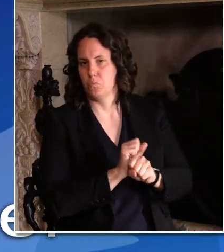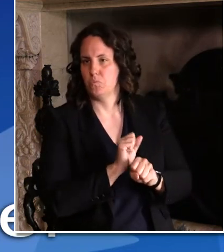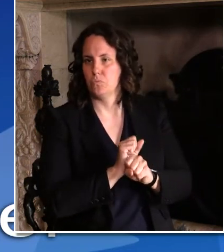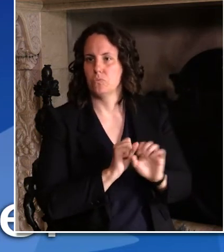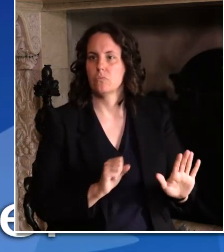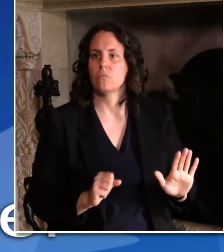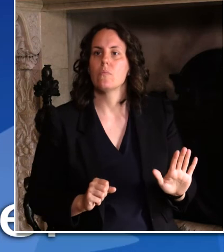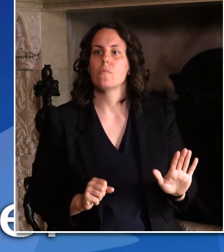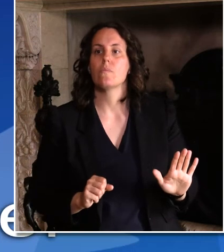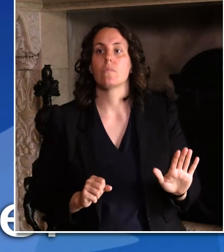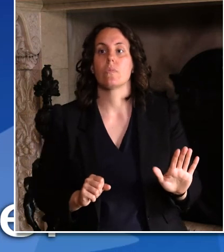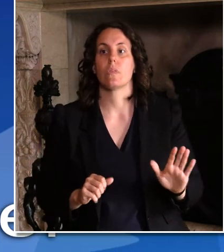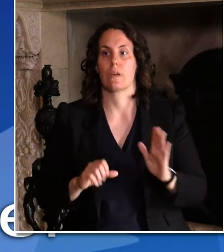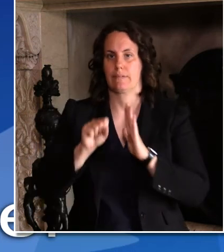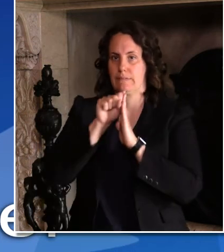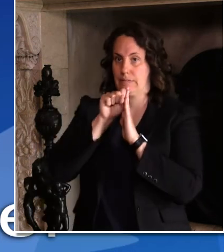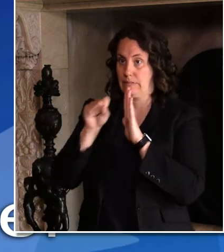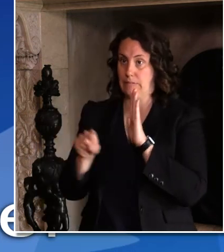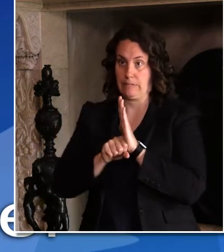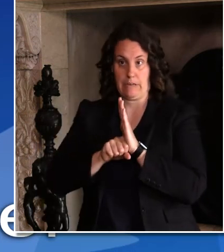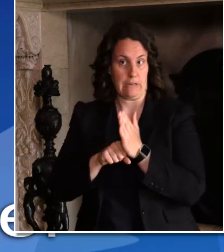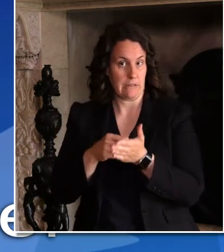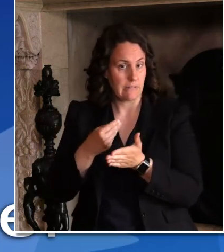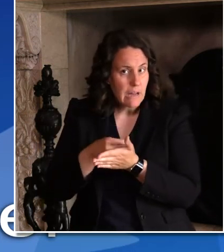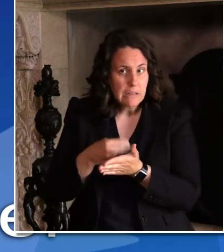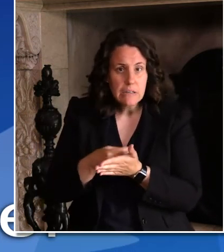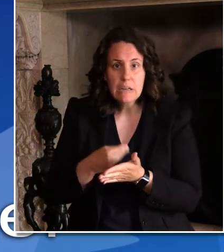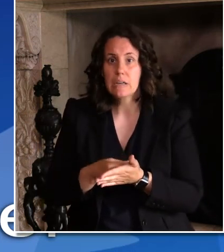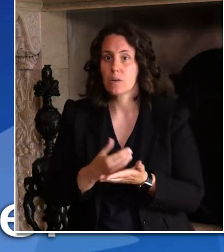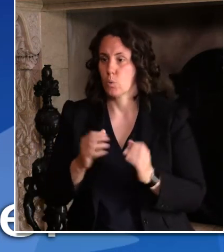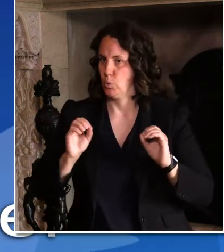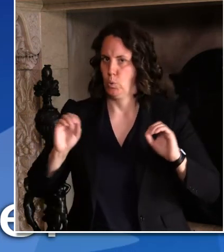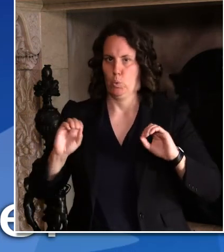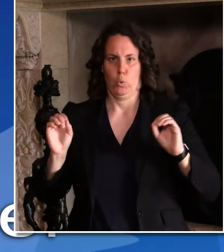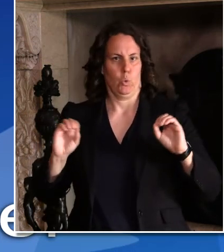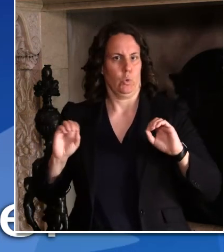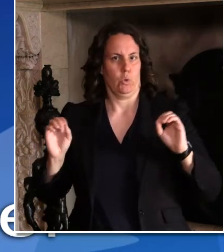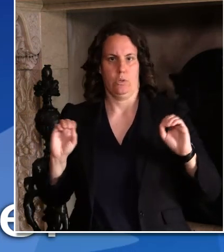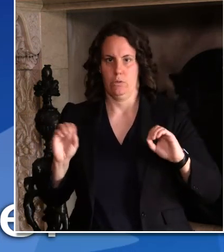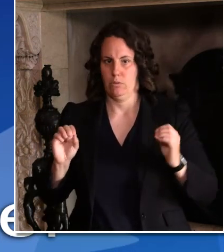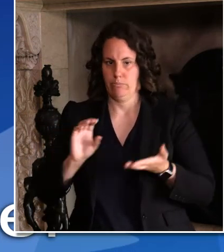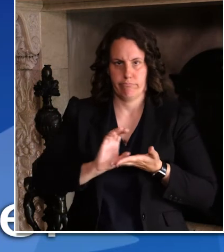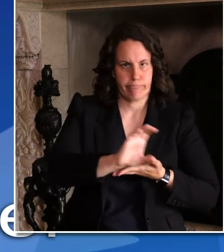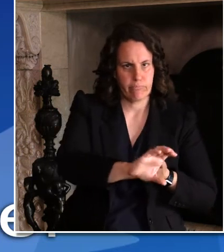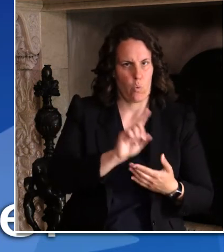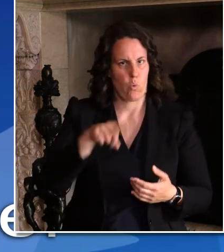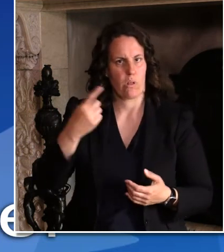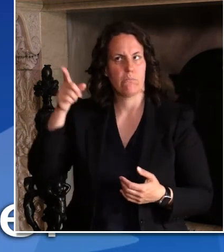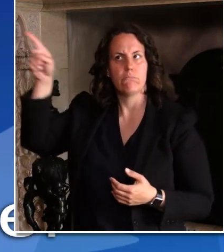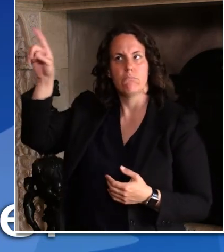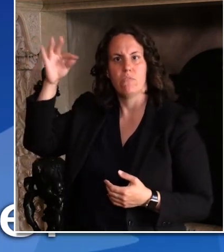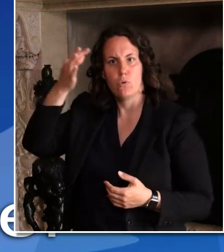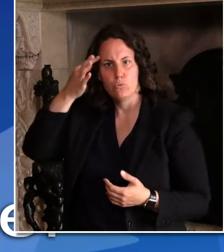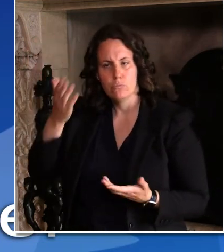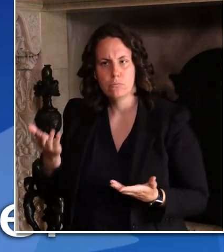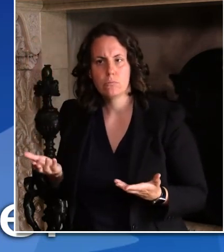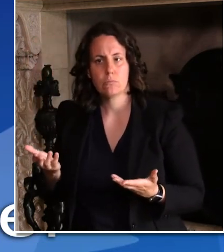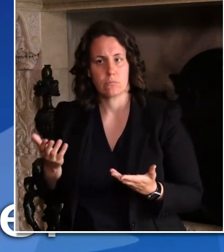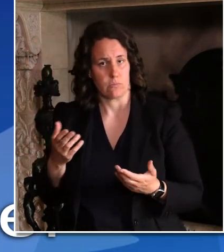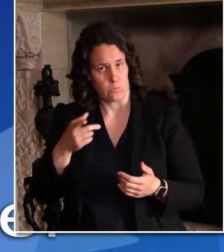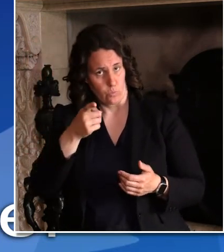funding or state financial assistance has directly headed their way? Is there a plan for